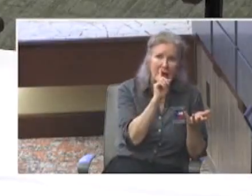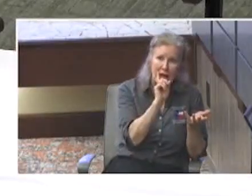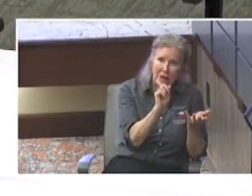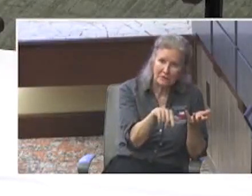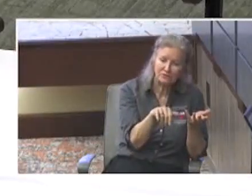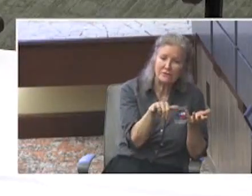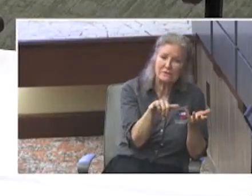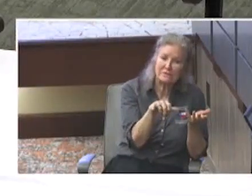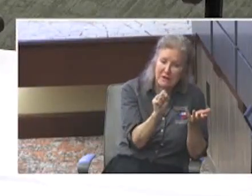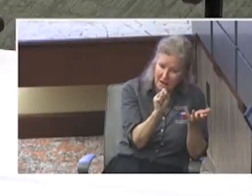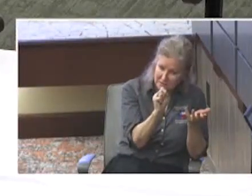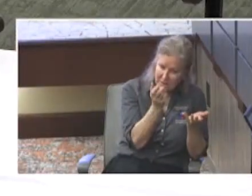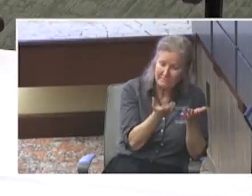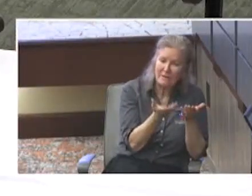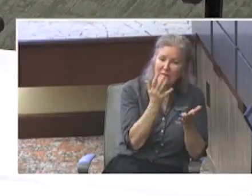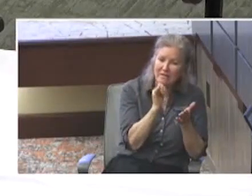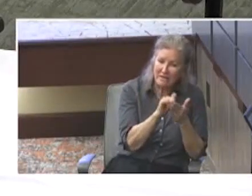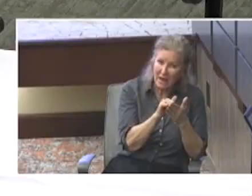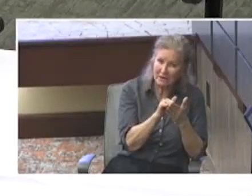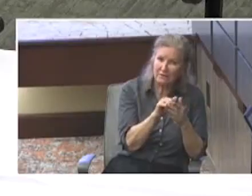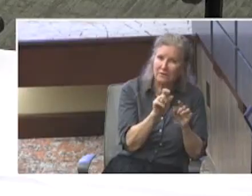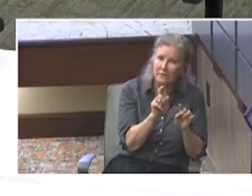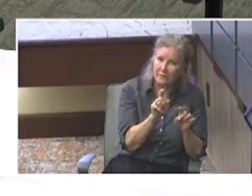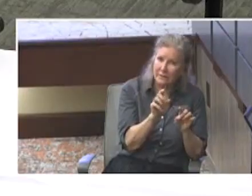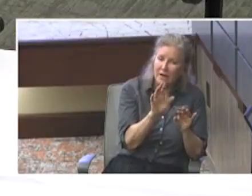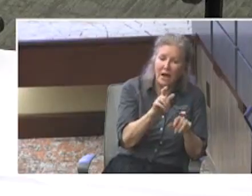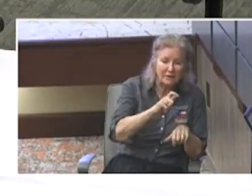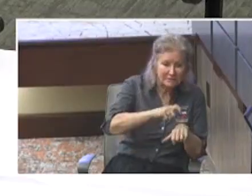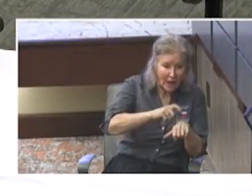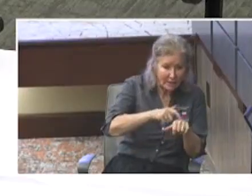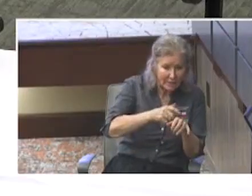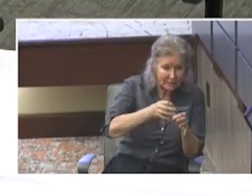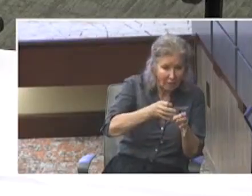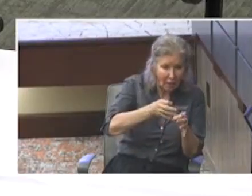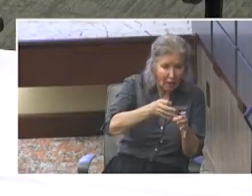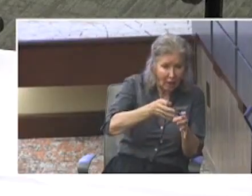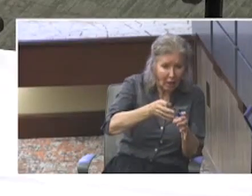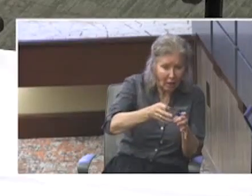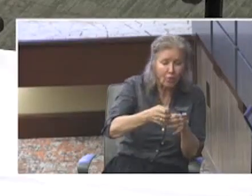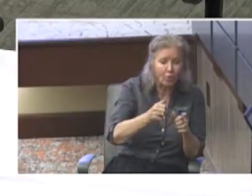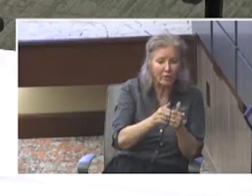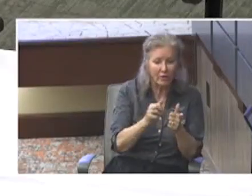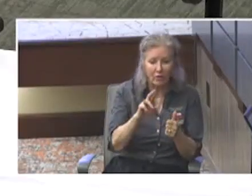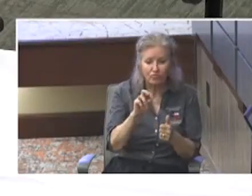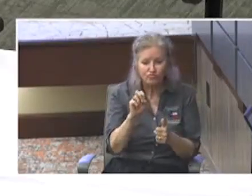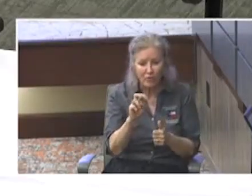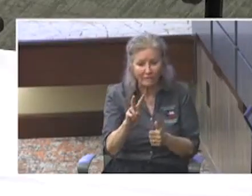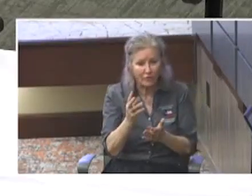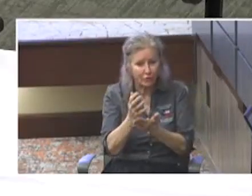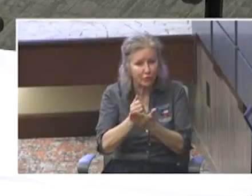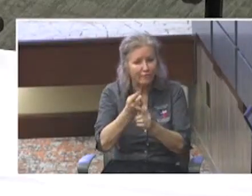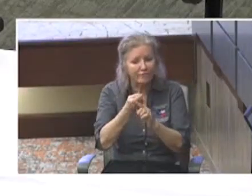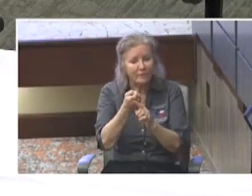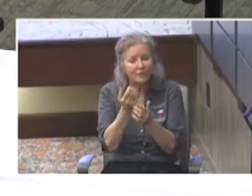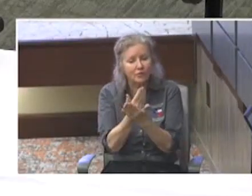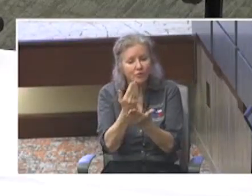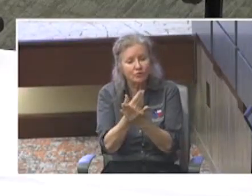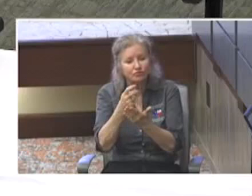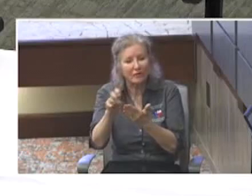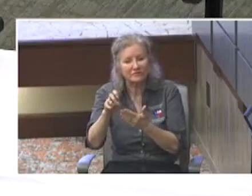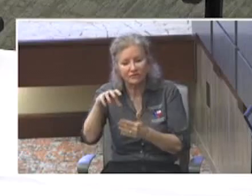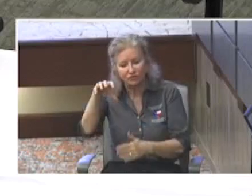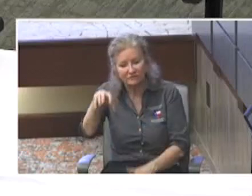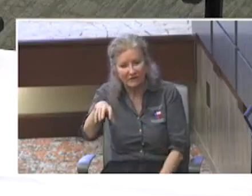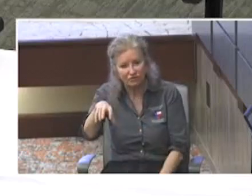I think there might be a timing delay with the revenues from the new transfer station. We'll take a